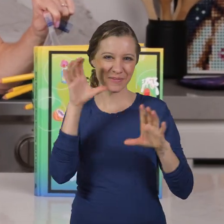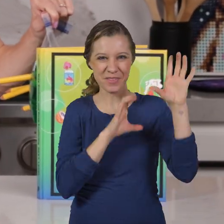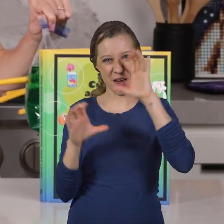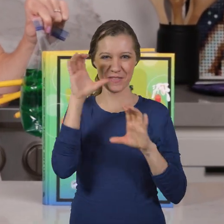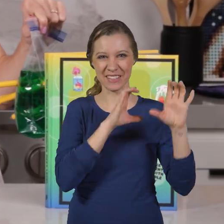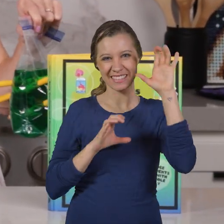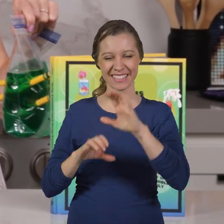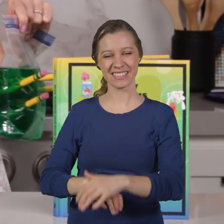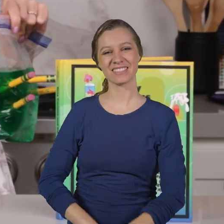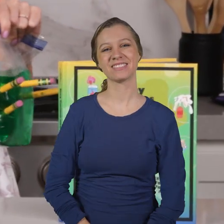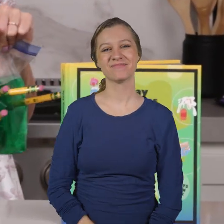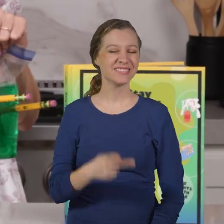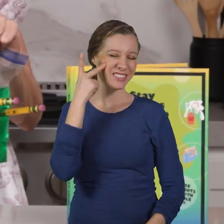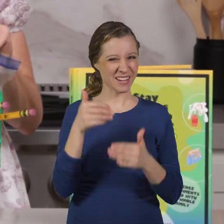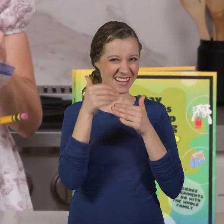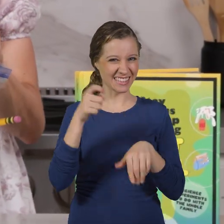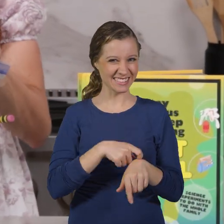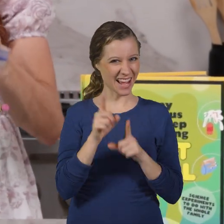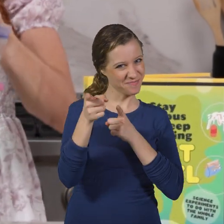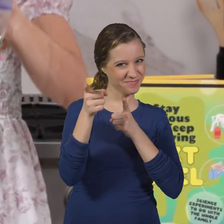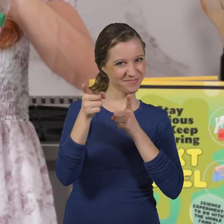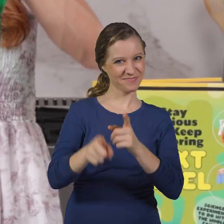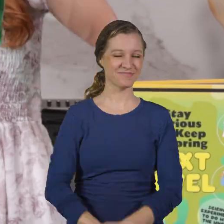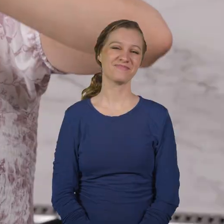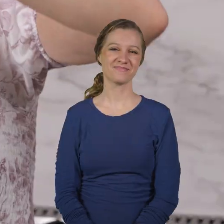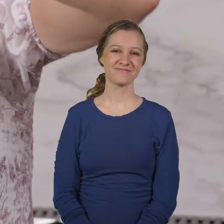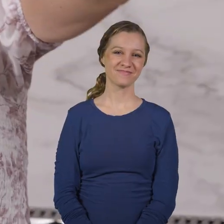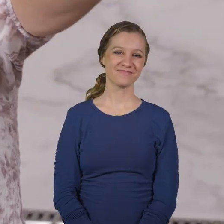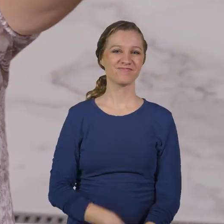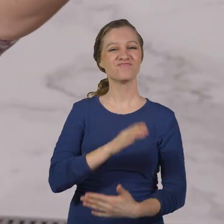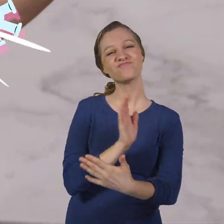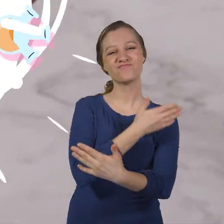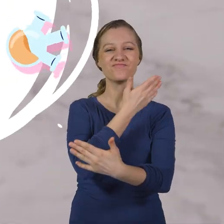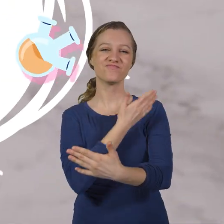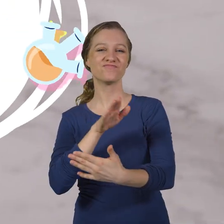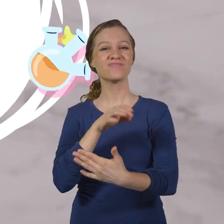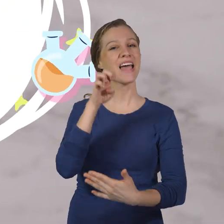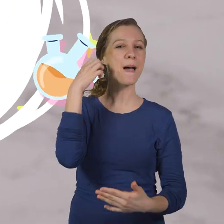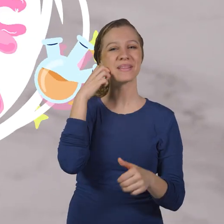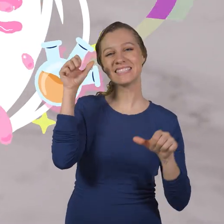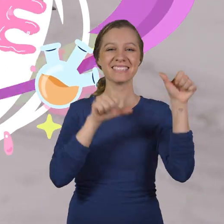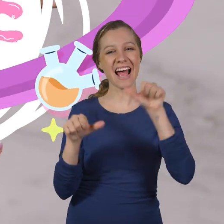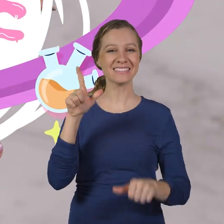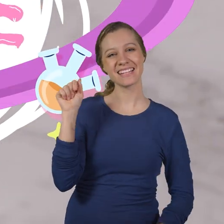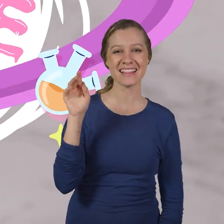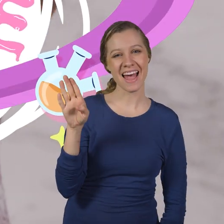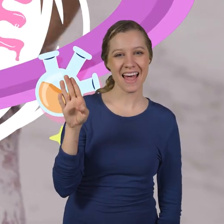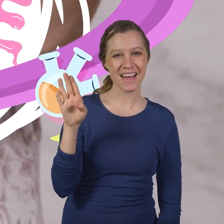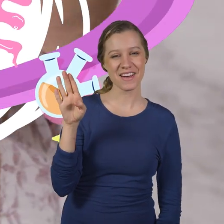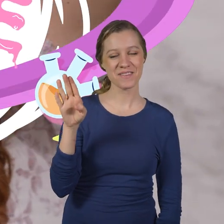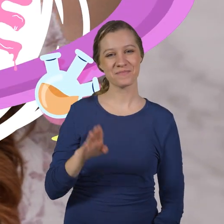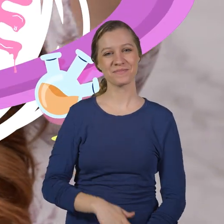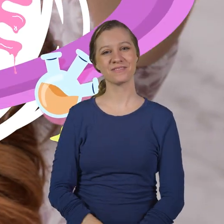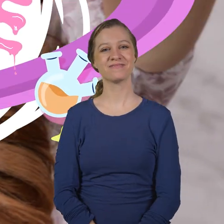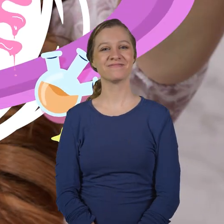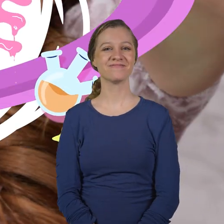stay curious and keep exploring. I'll see you next time. Emily's Science Lab.